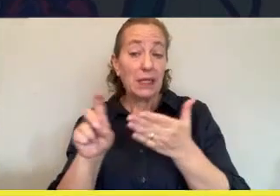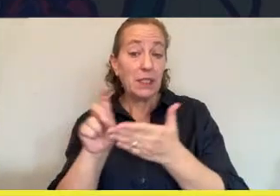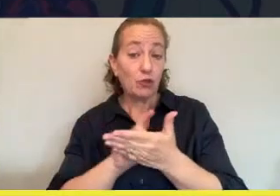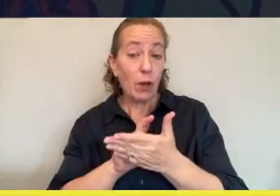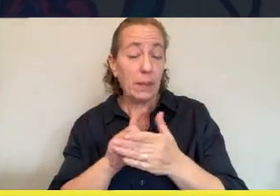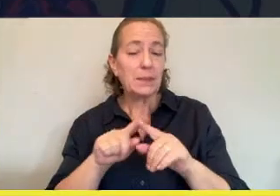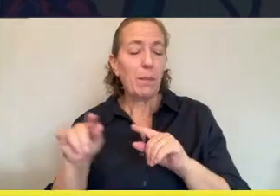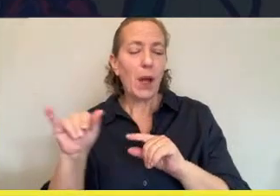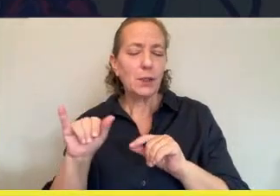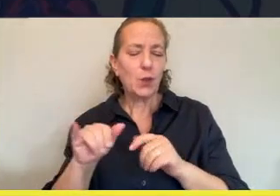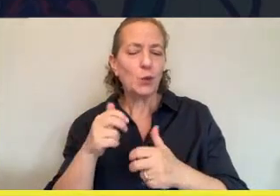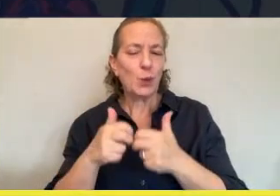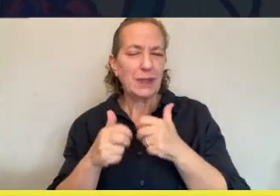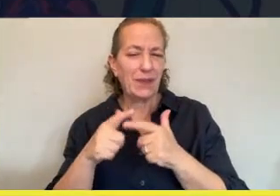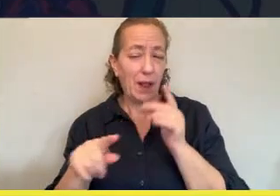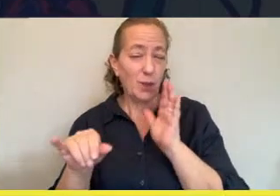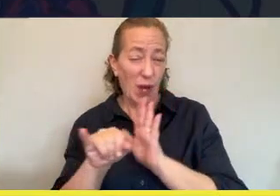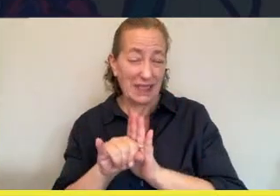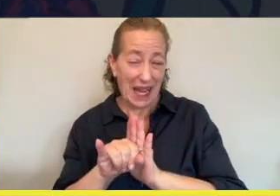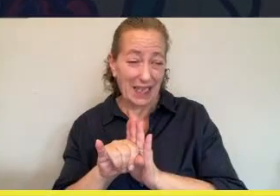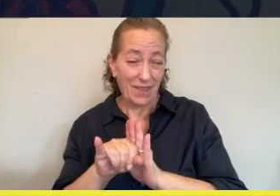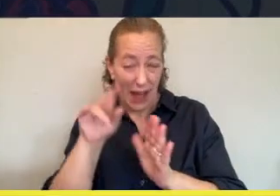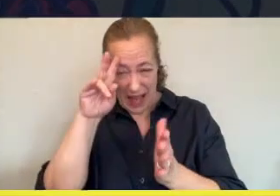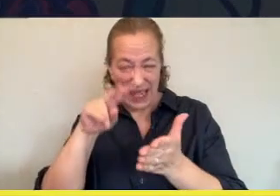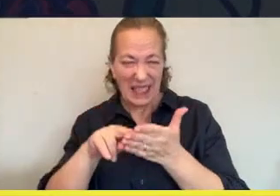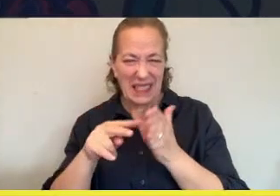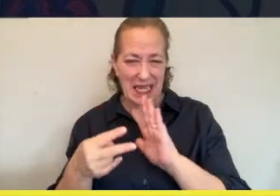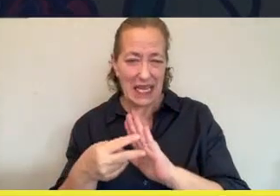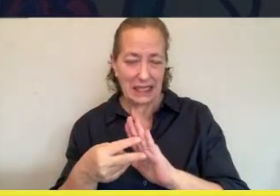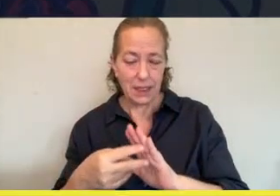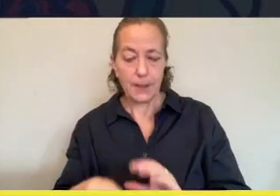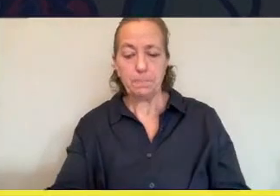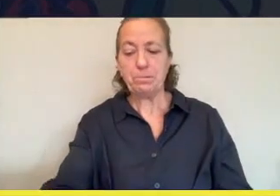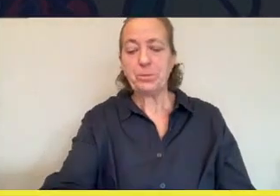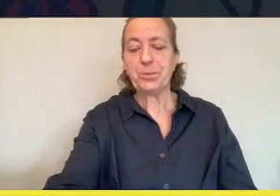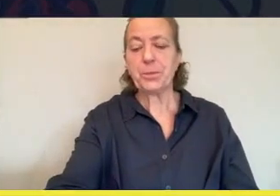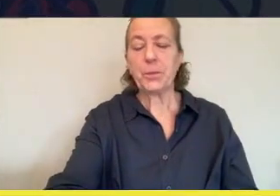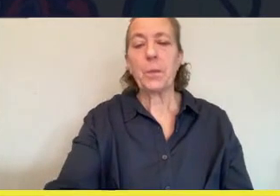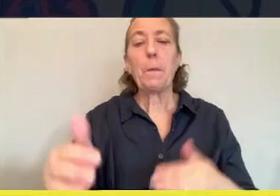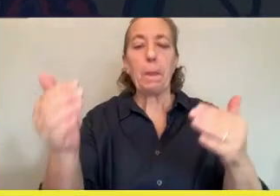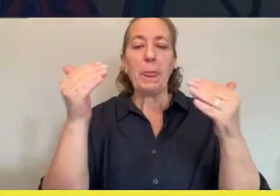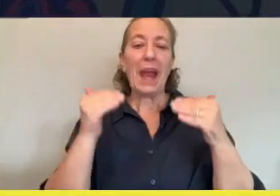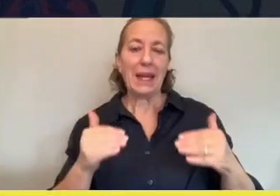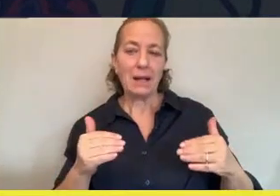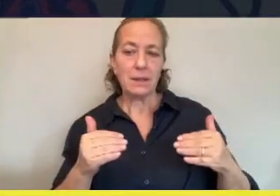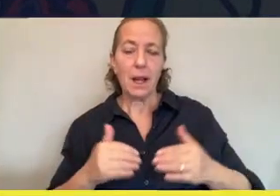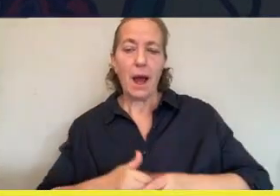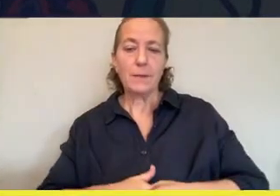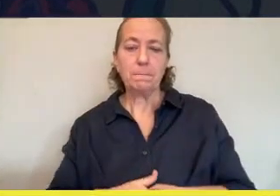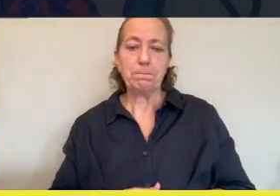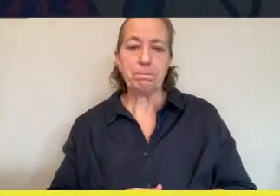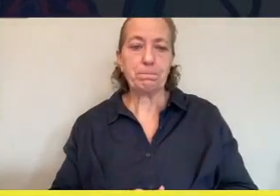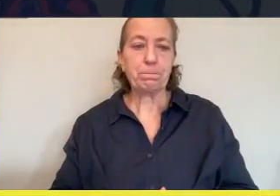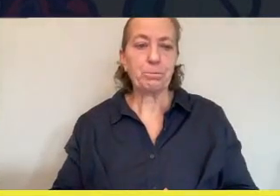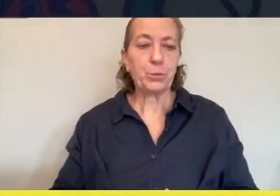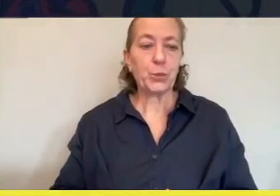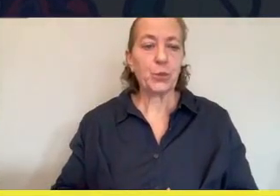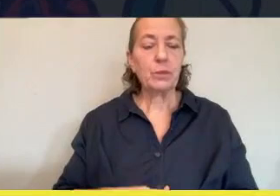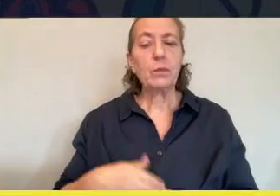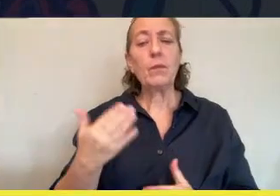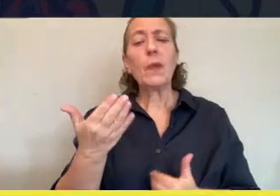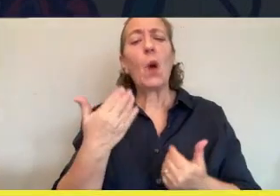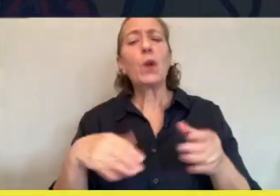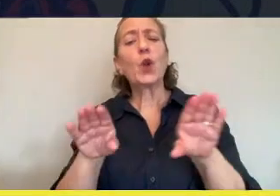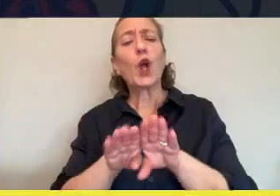to identify intent. Next slide, please. So I just wanted to conclude by saying that